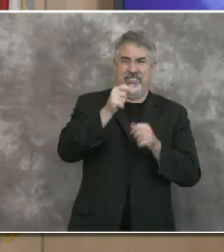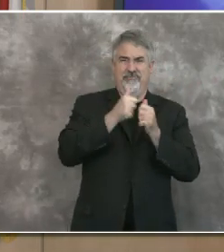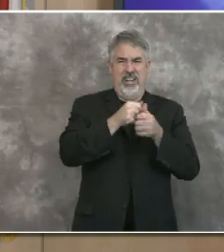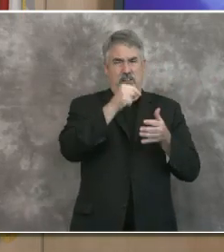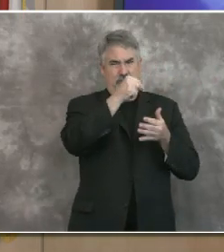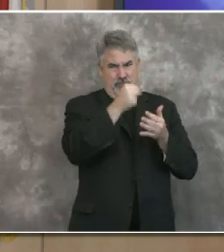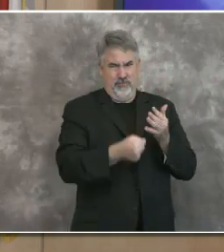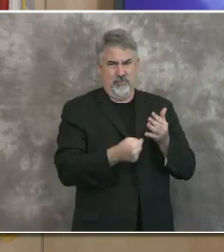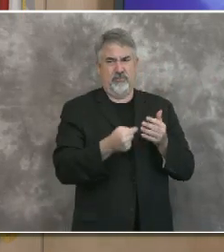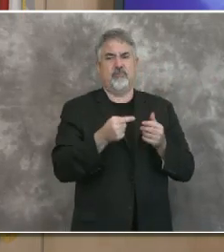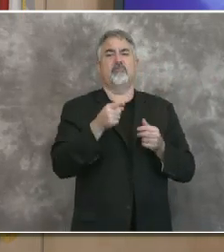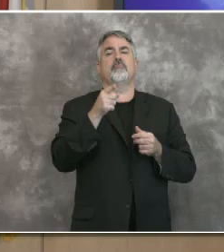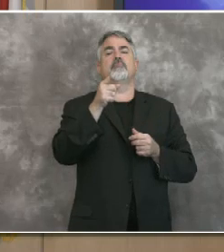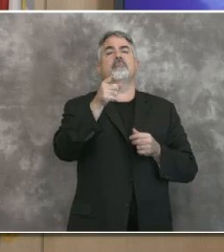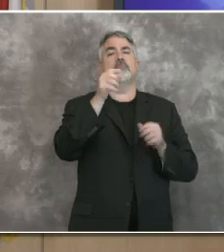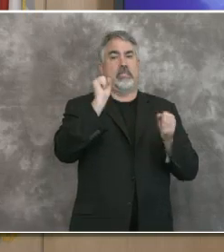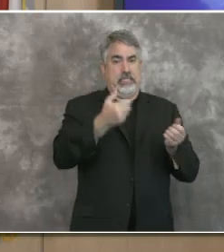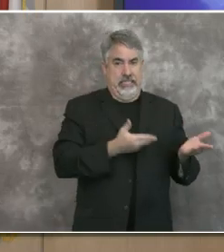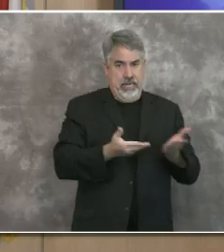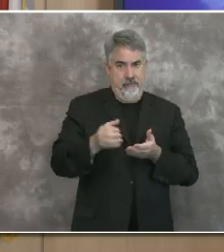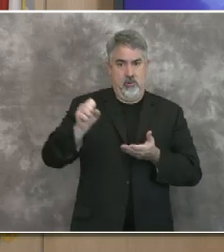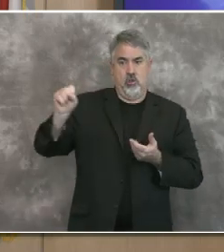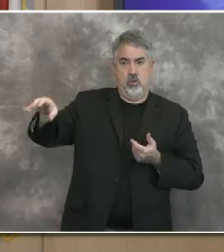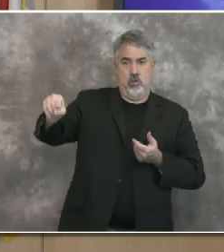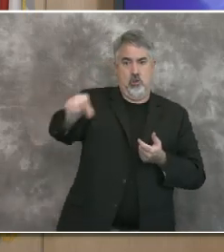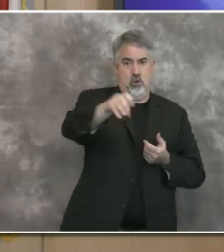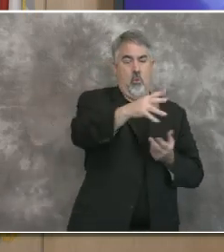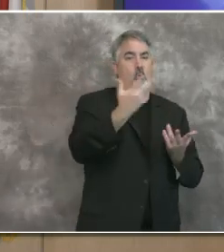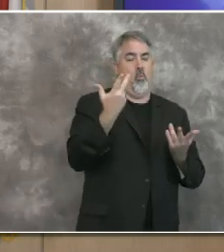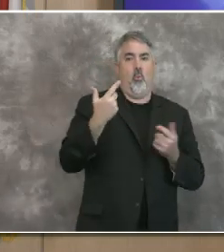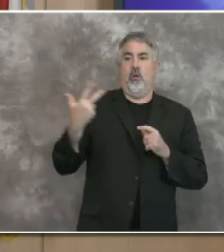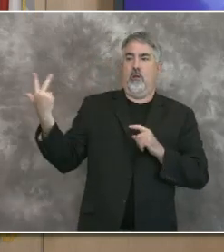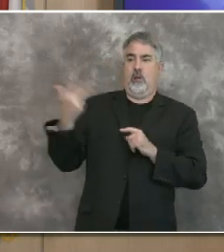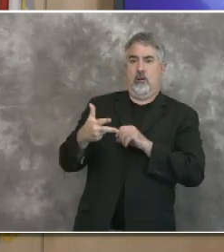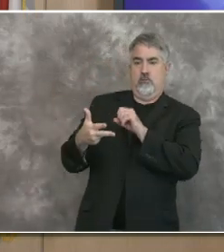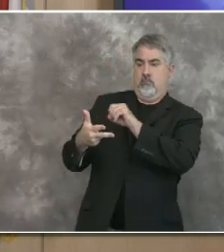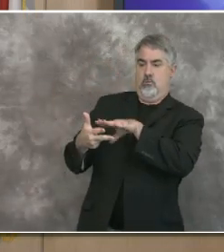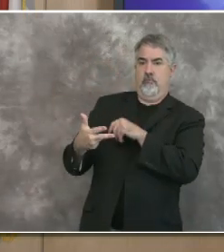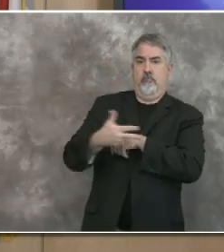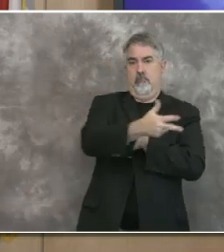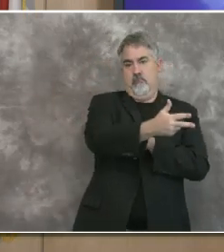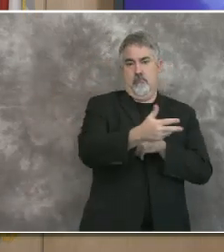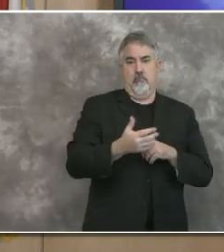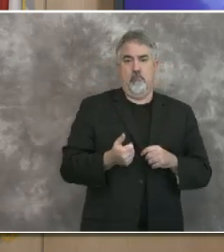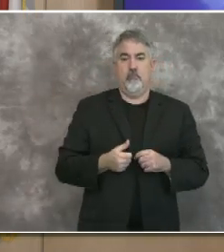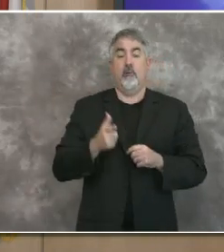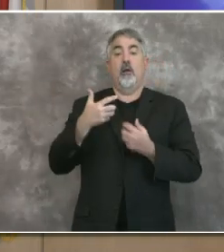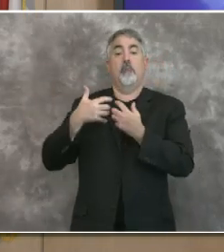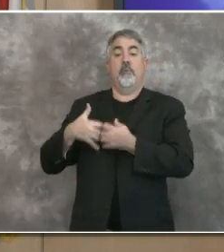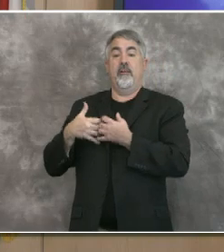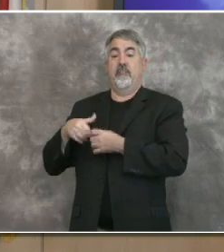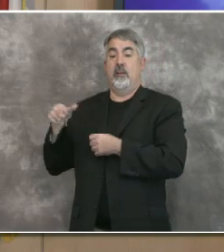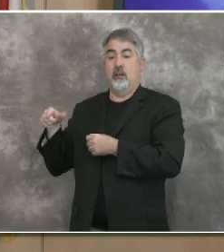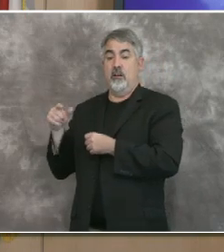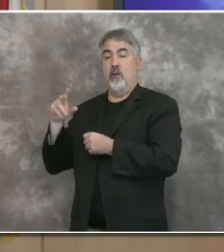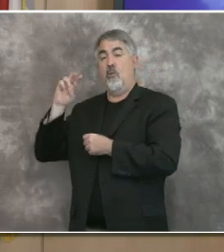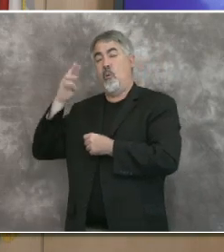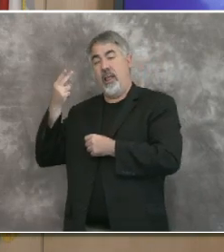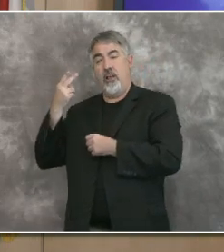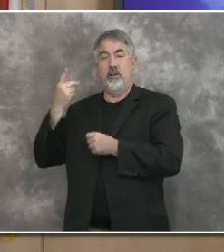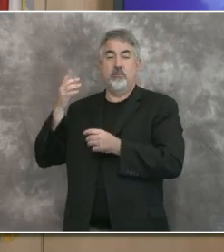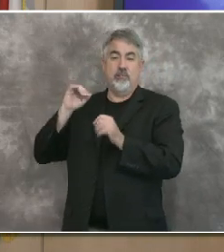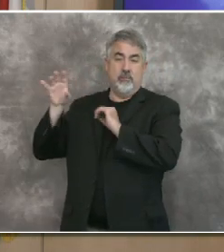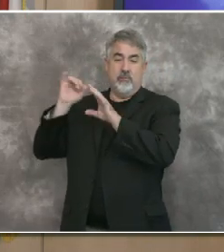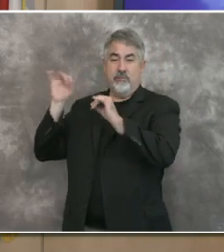delivery or curbside pickup, or you are a manufacturing, warehouse, or logistics company that supports those